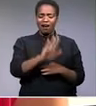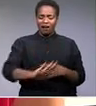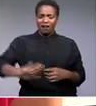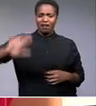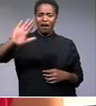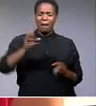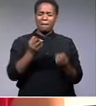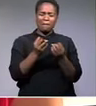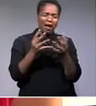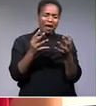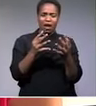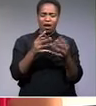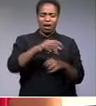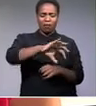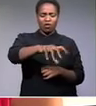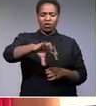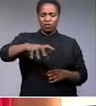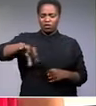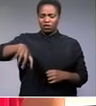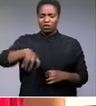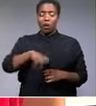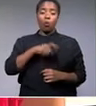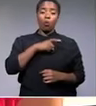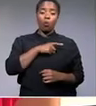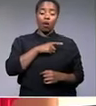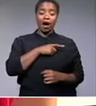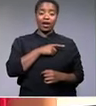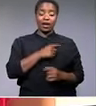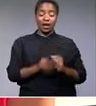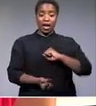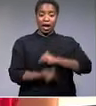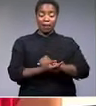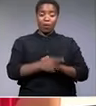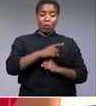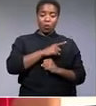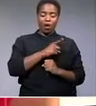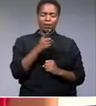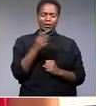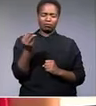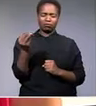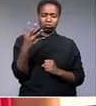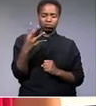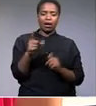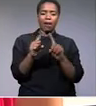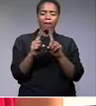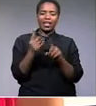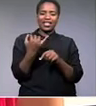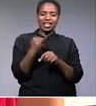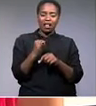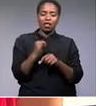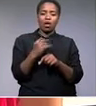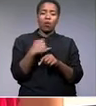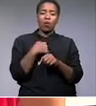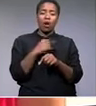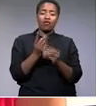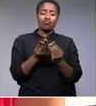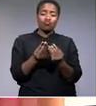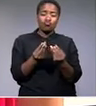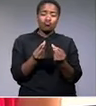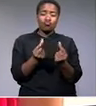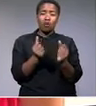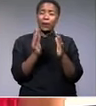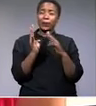are affected by this heat wave. It's due to an upper level high pressure keeping those conditions stable, but also allowing for very dry and warm air